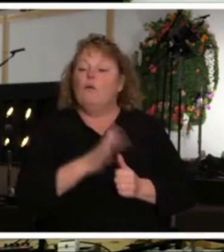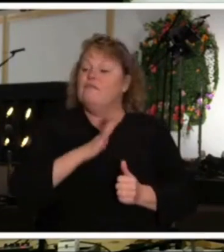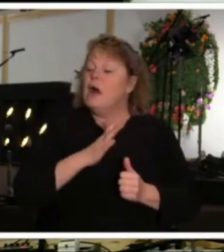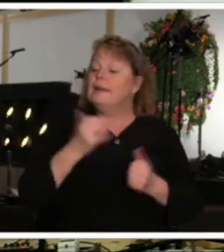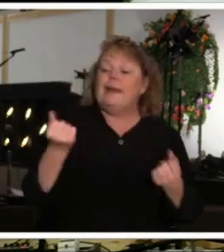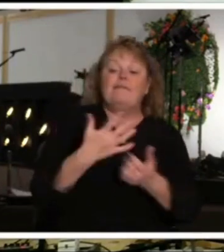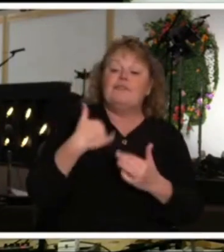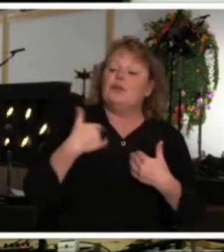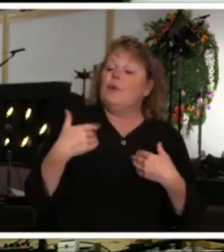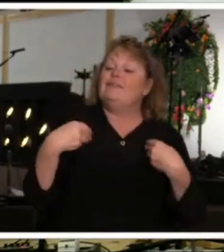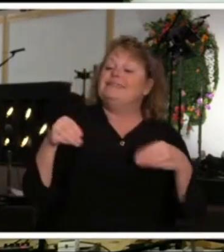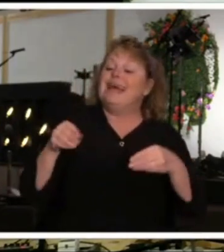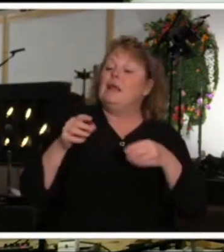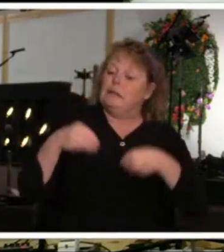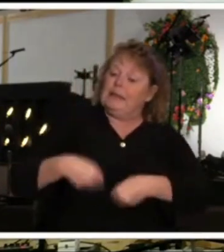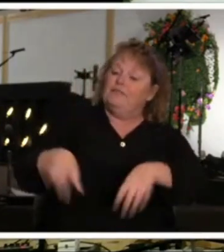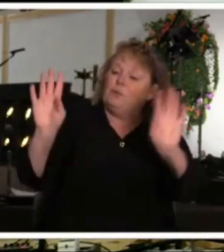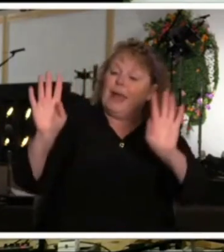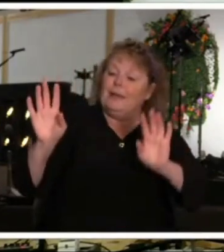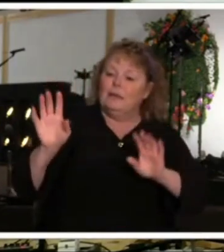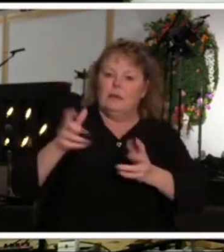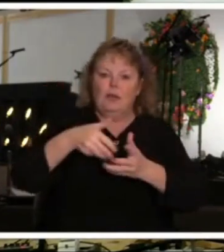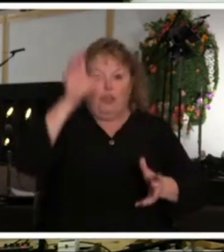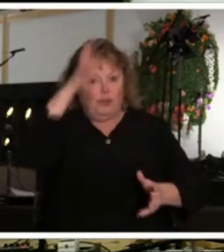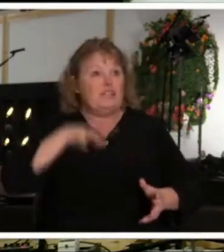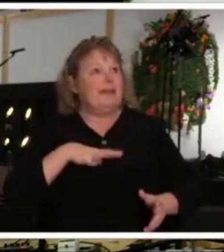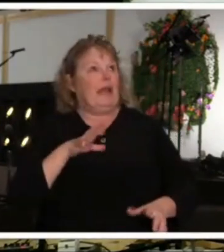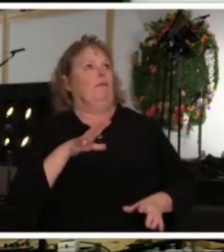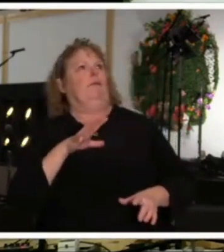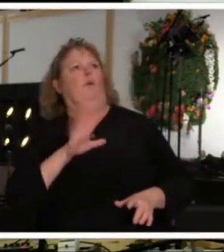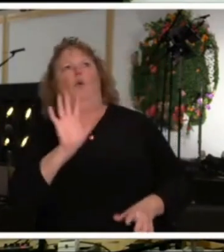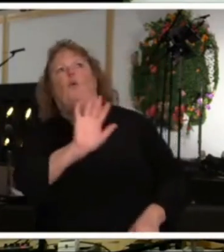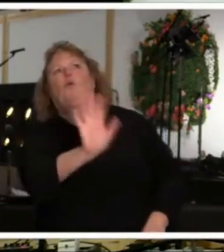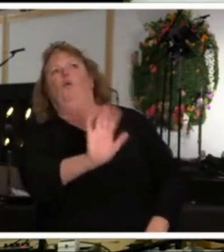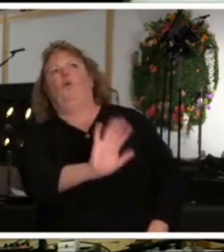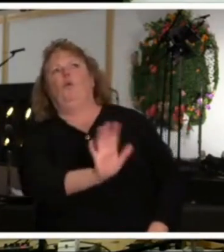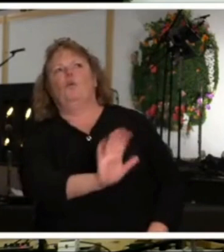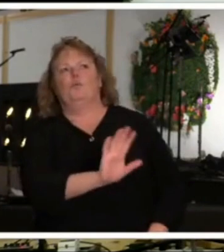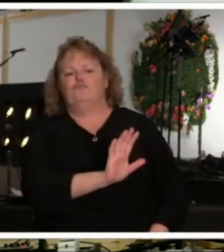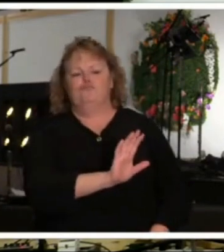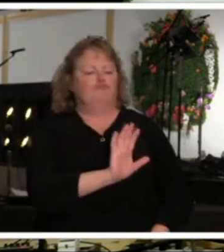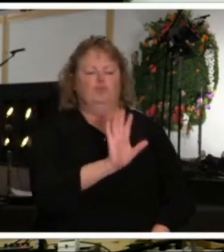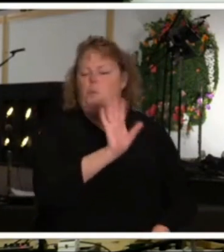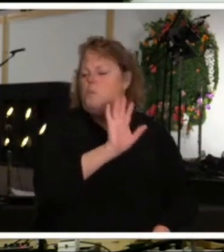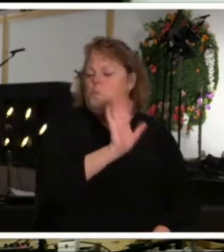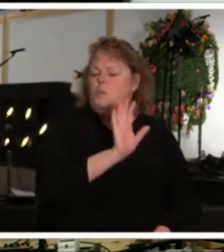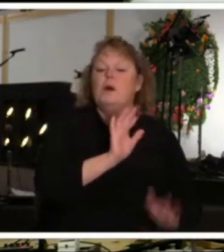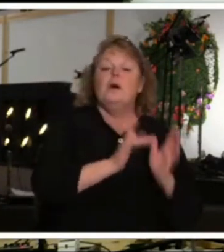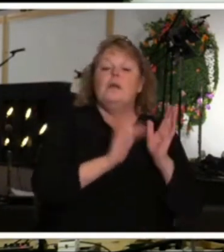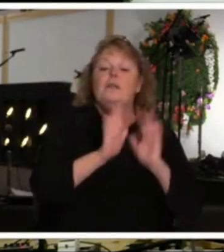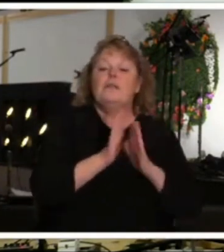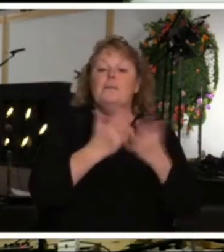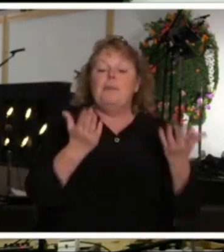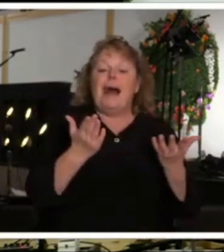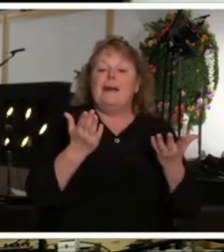poor. And the Bible says the rich man said, oh, no, I ain't do that. No, I ain't doing that. He basically said, the Bible says, he said, I cannot do that. He